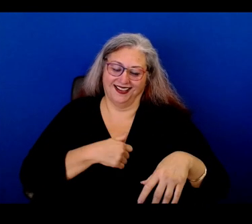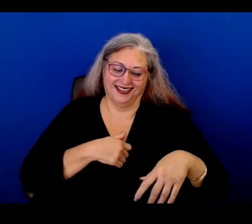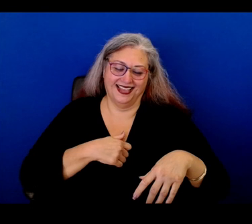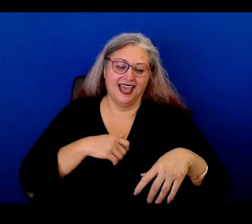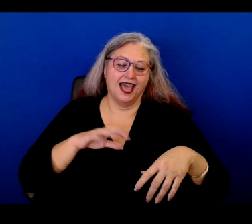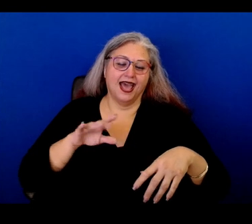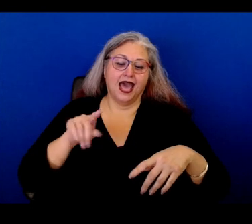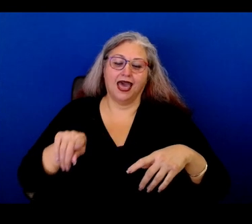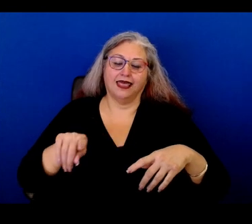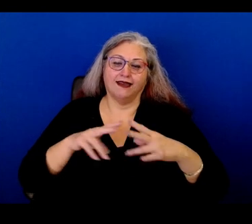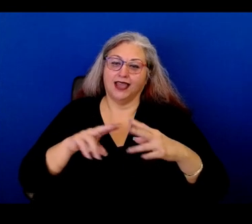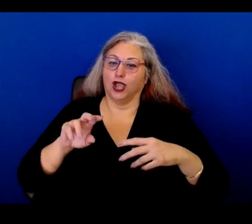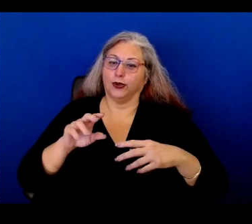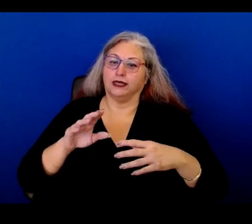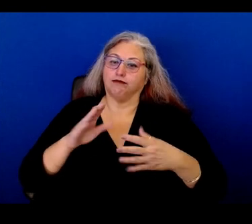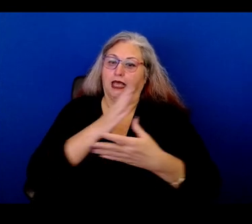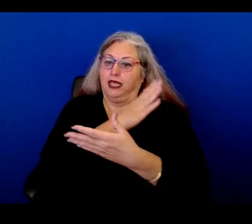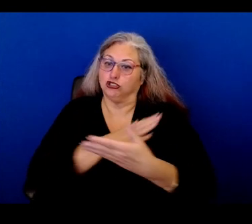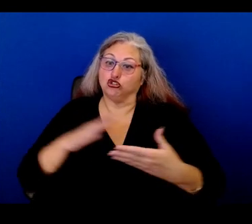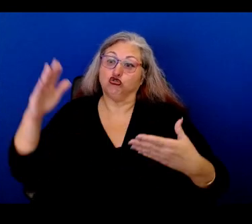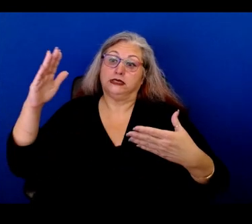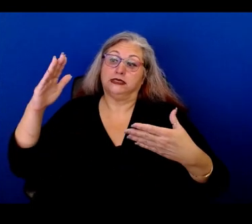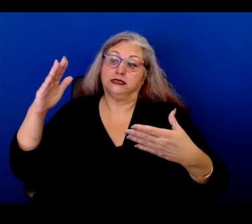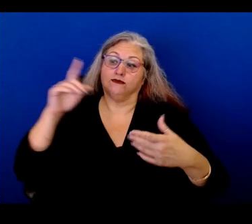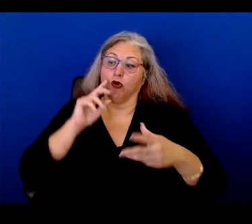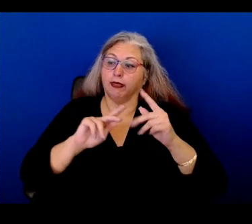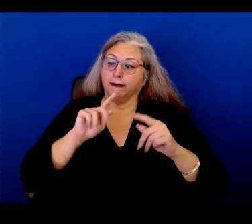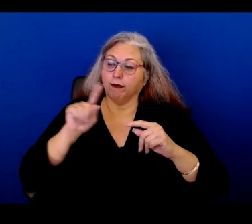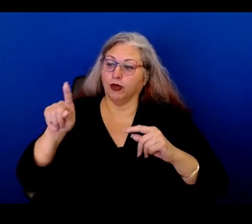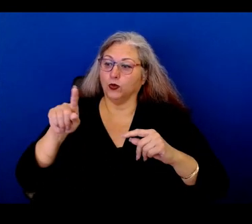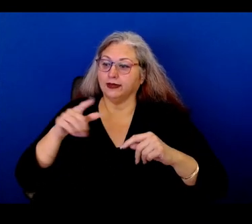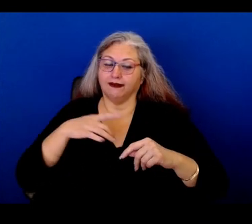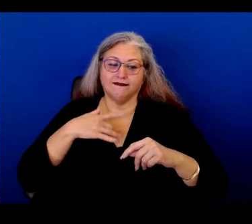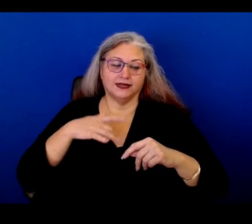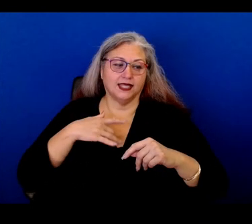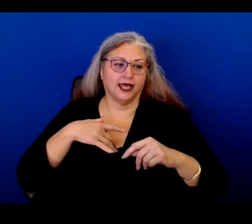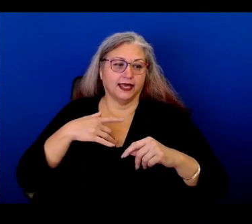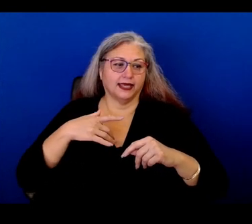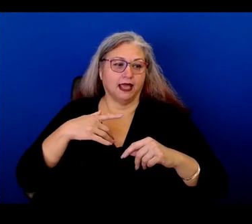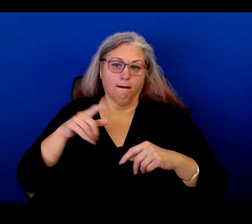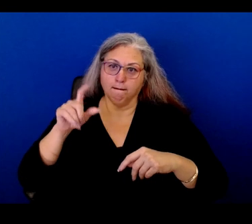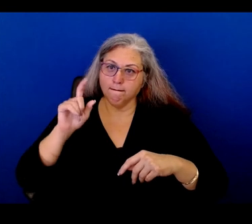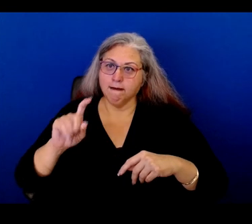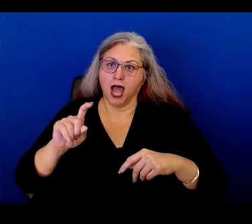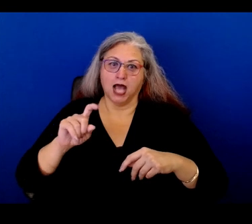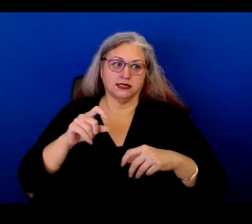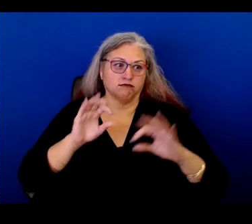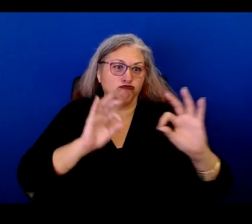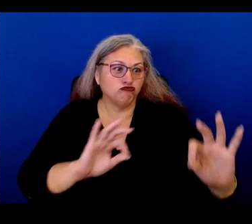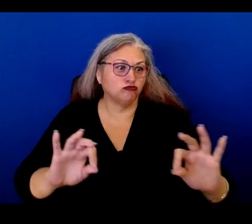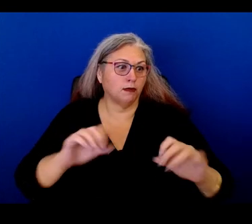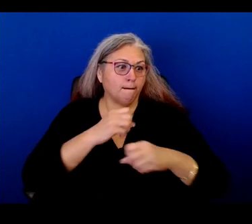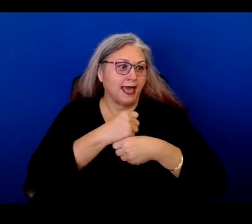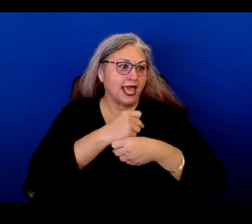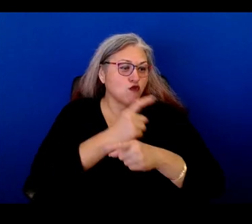the extreme, I think sometimes of people feeling like they have to make everything right